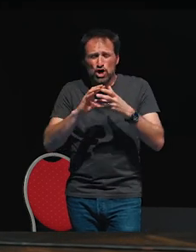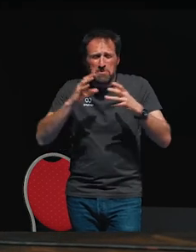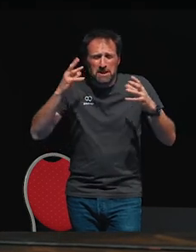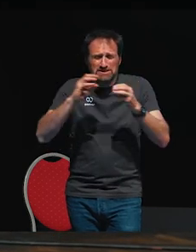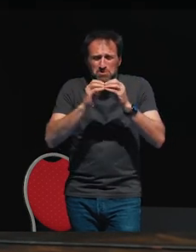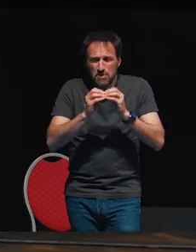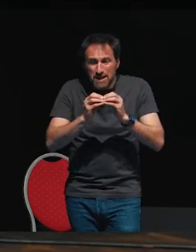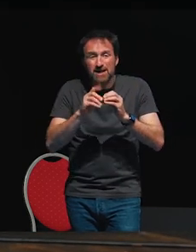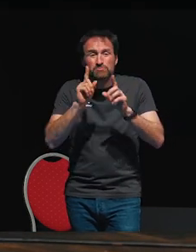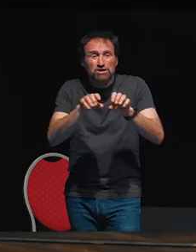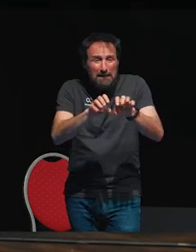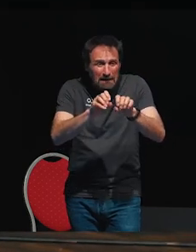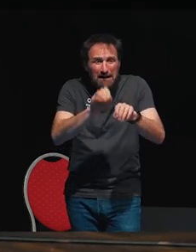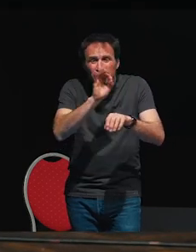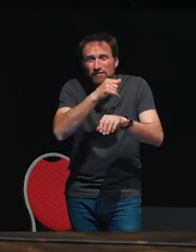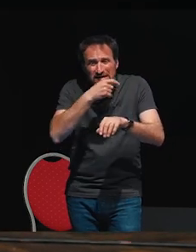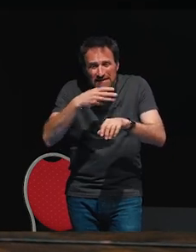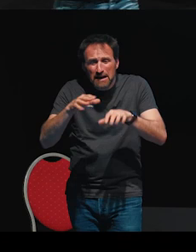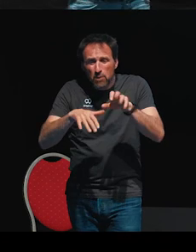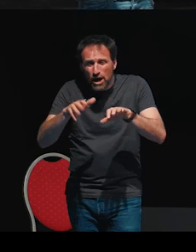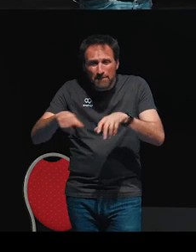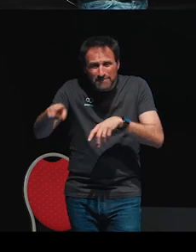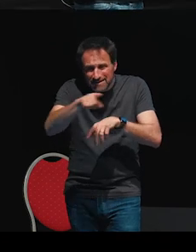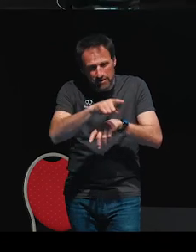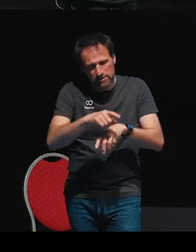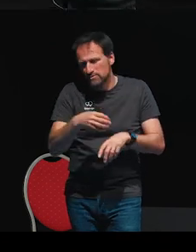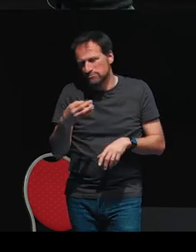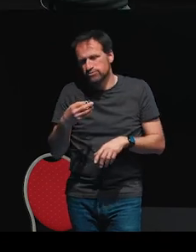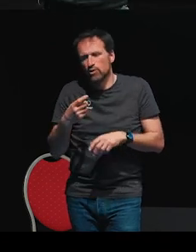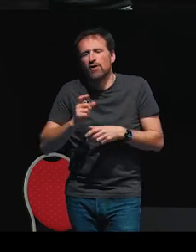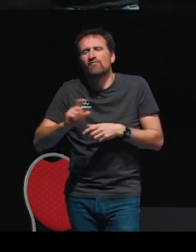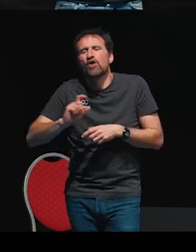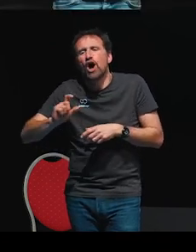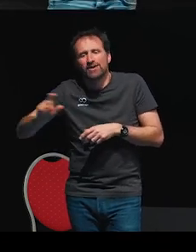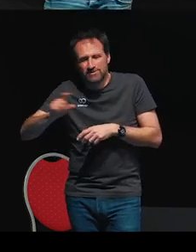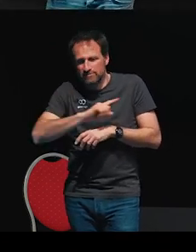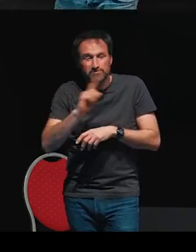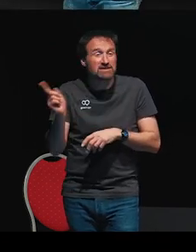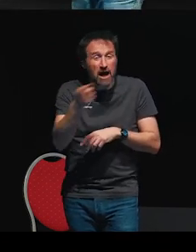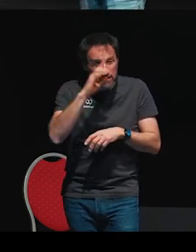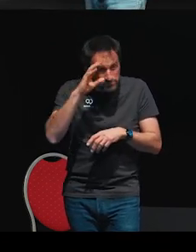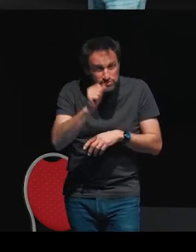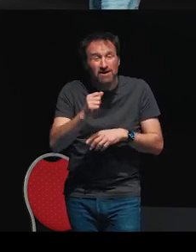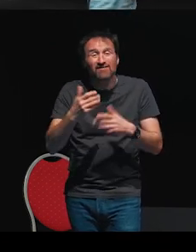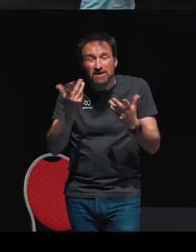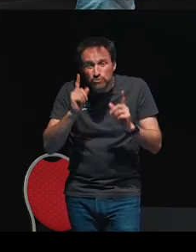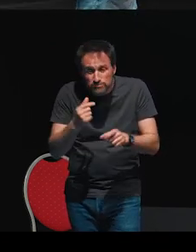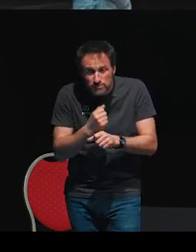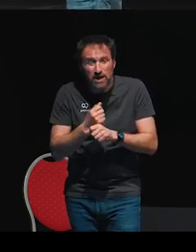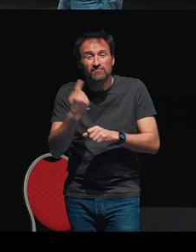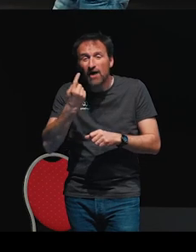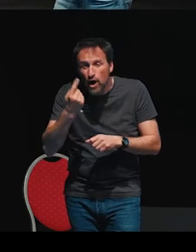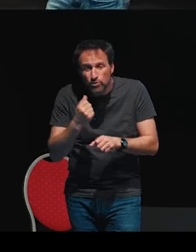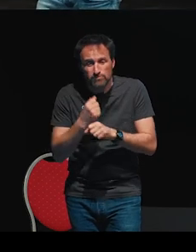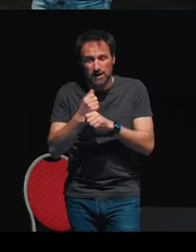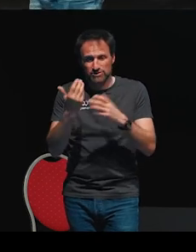a lot of programmers. It will take you weeks before everyone realizes what to do and why to do something. What you should do,